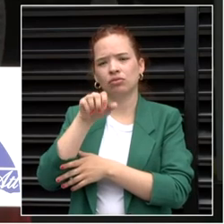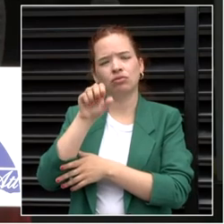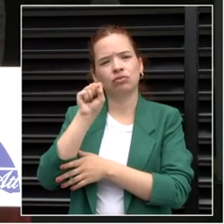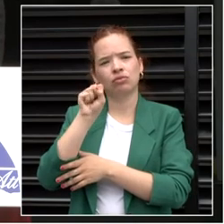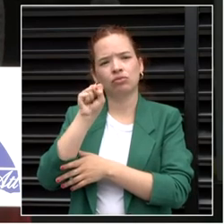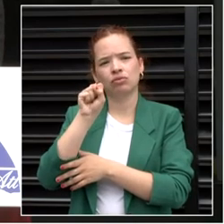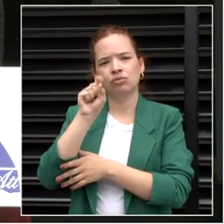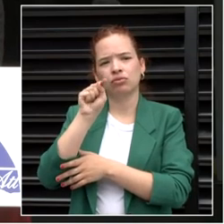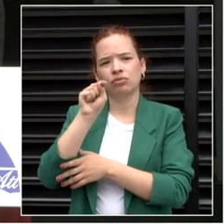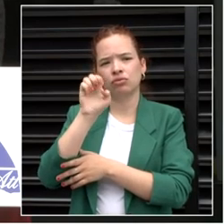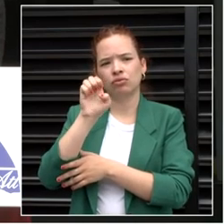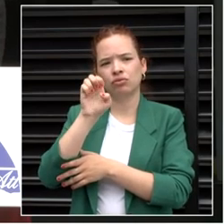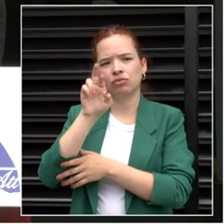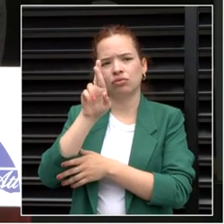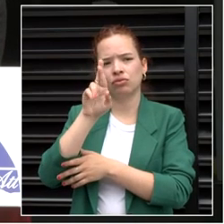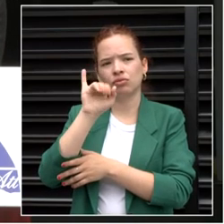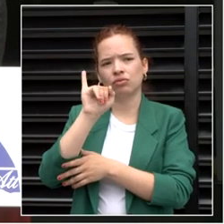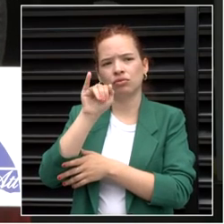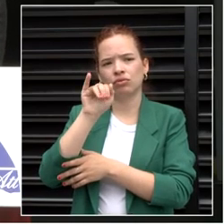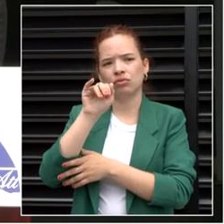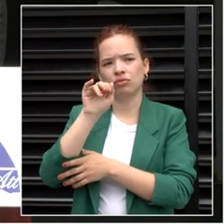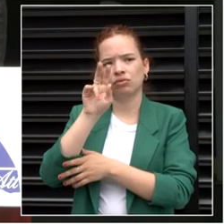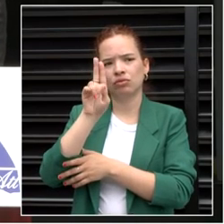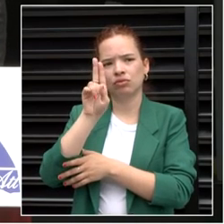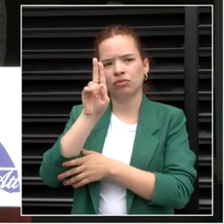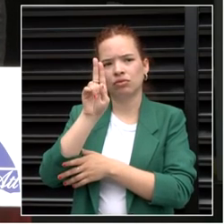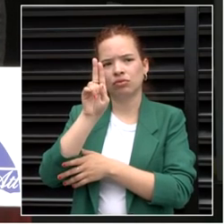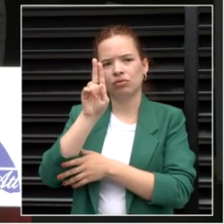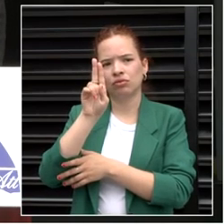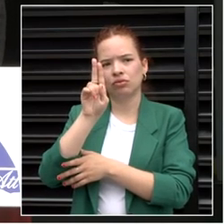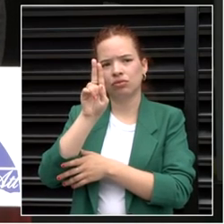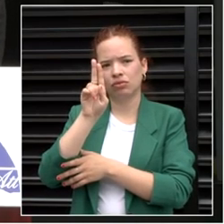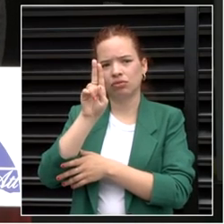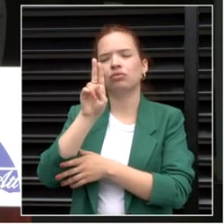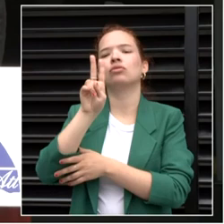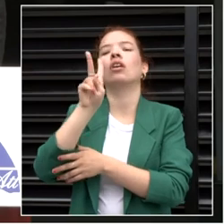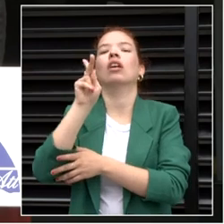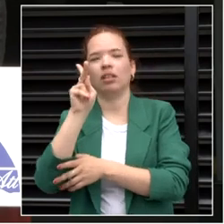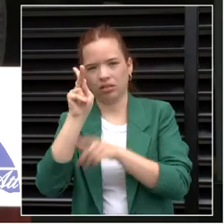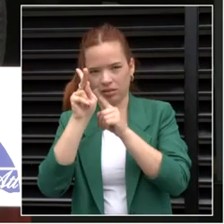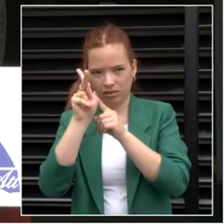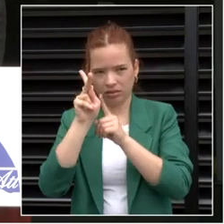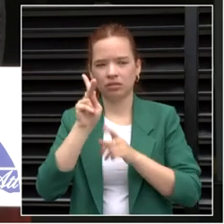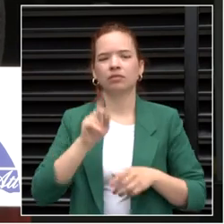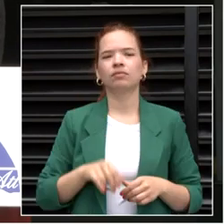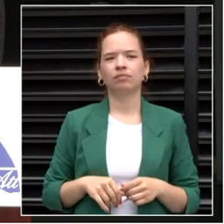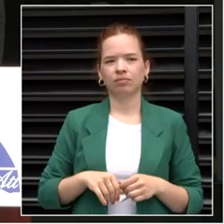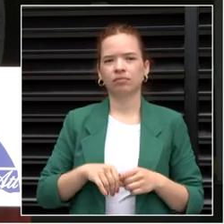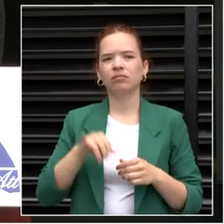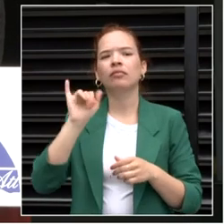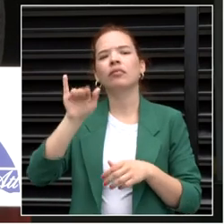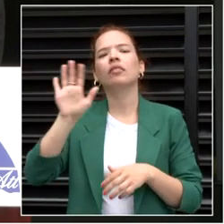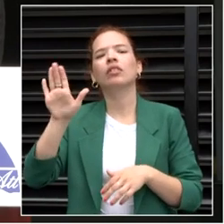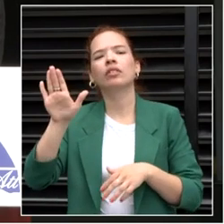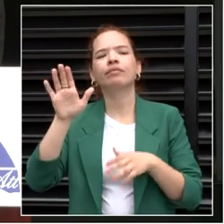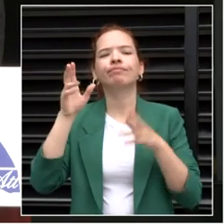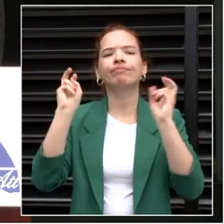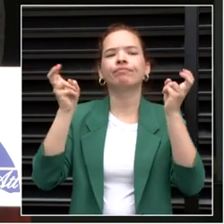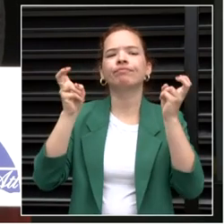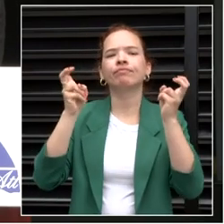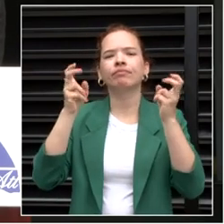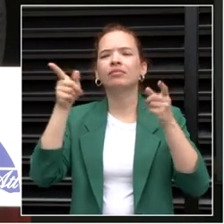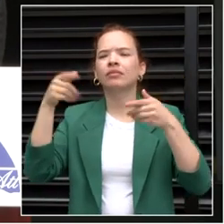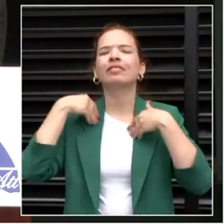There's a guy with us. We refer to him as our artistic creative director. I'm sorry. But he's our